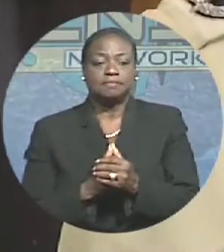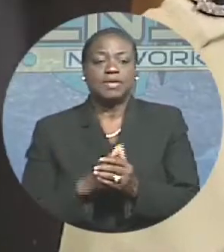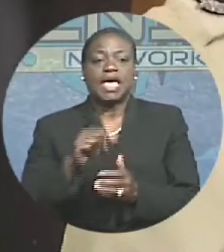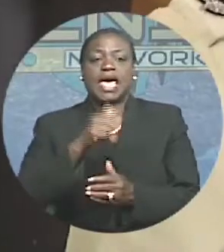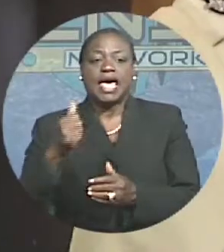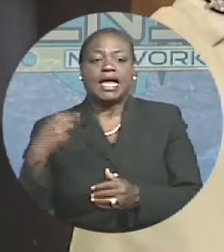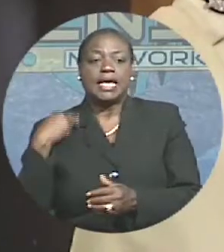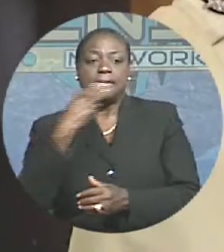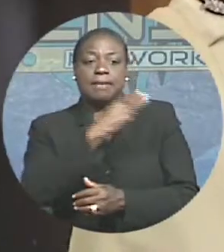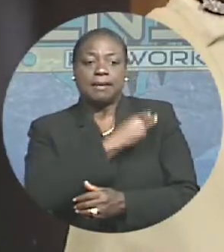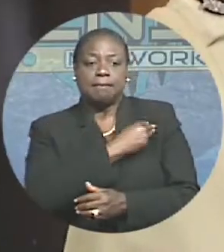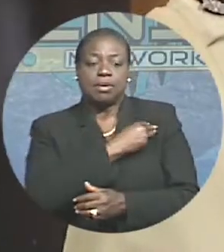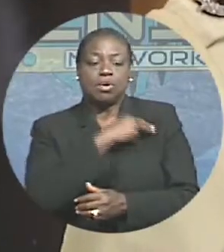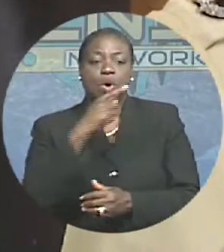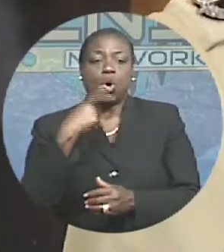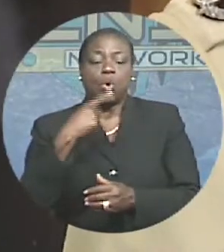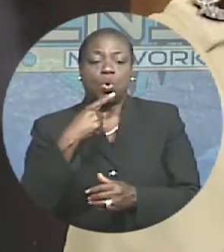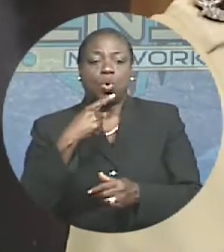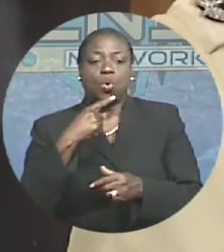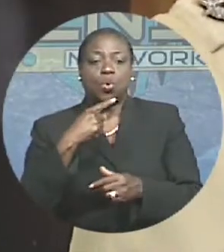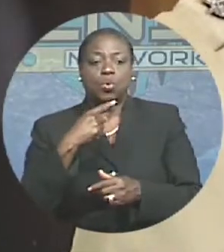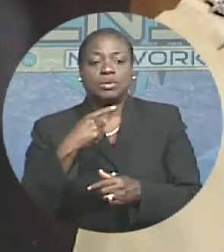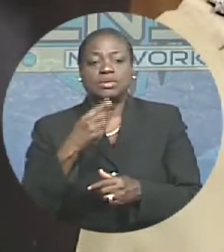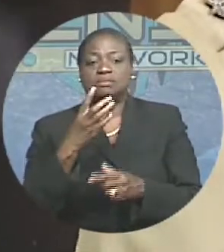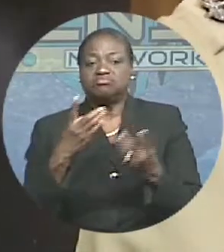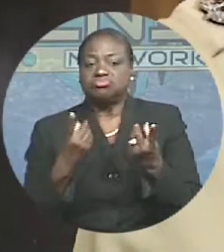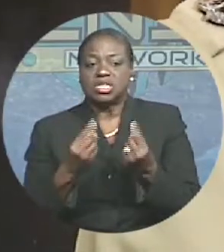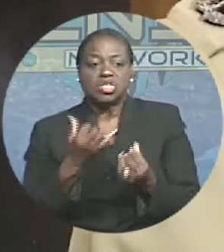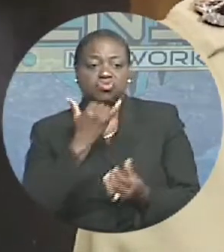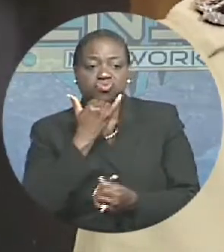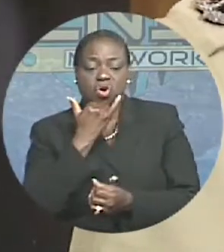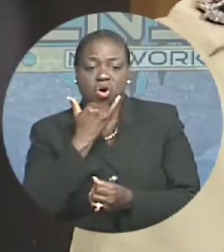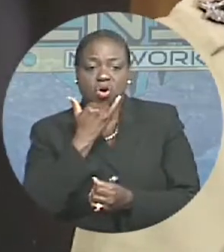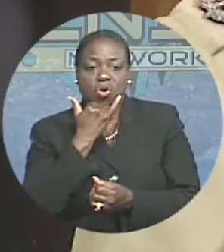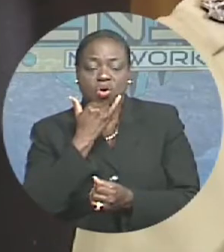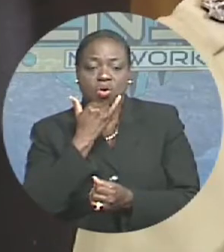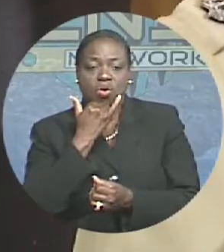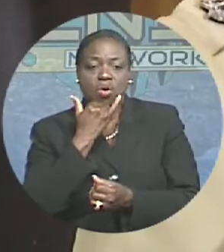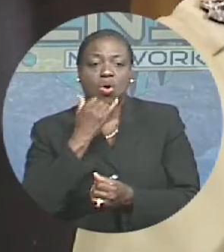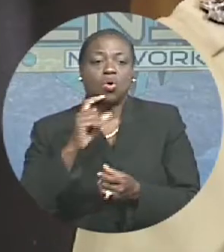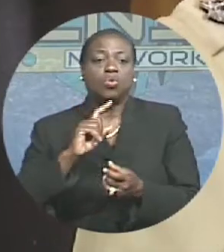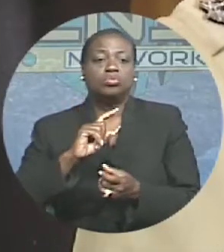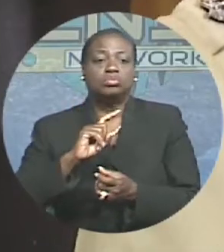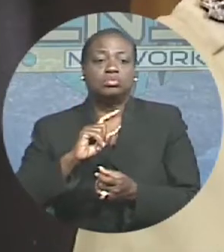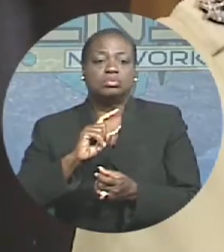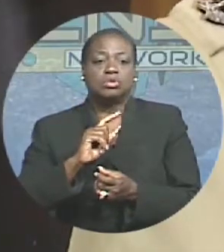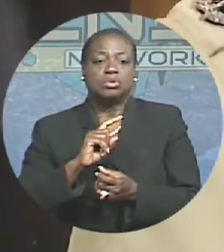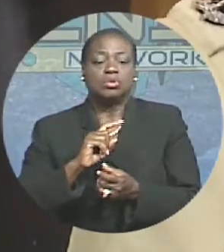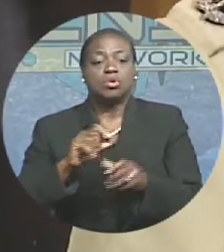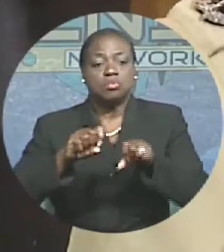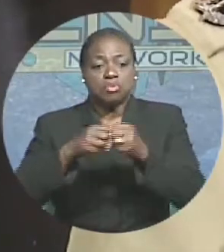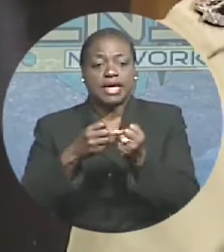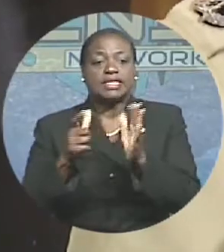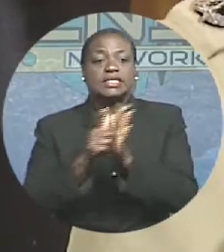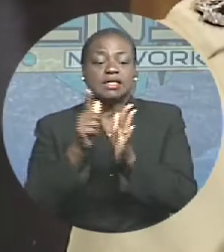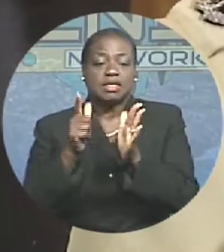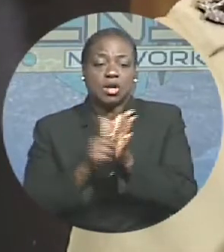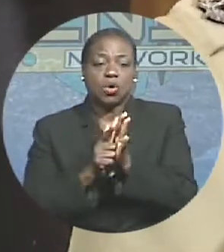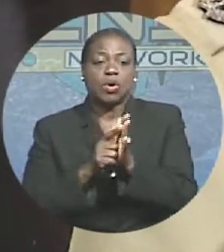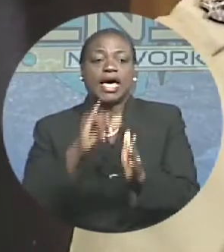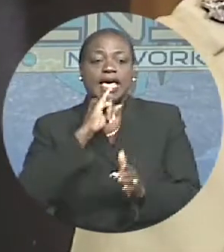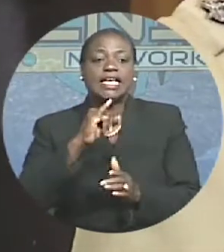of our organization who goes afoul of the law, any member of our organization who turns, who breaches our discipline is a concern to